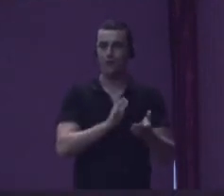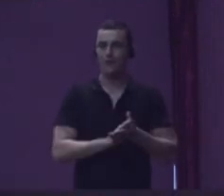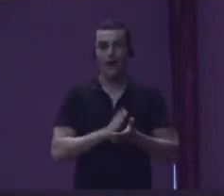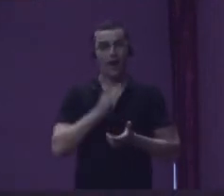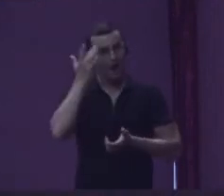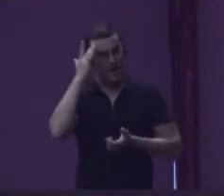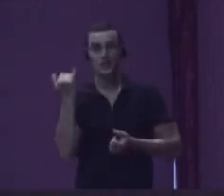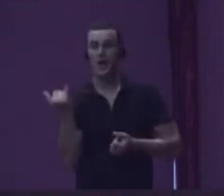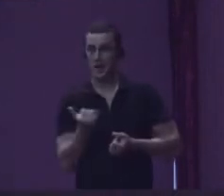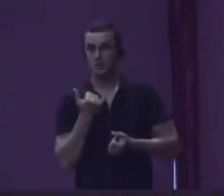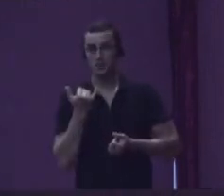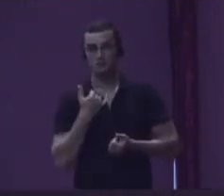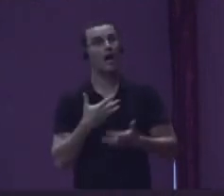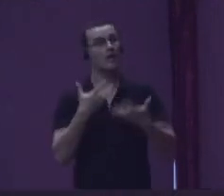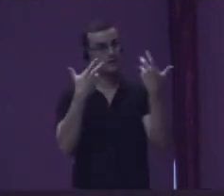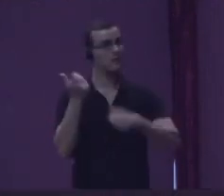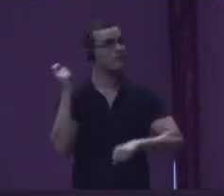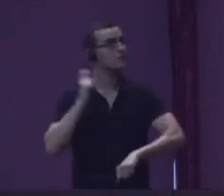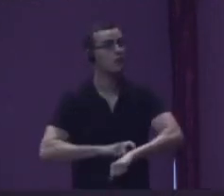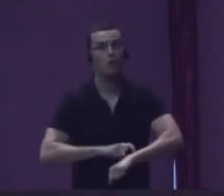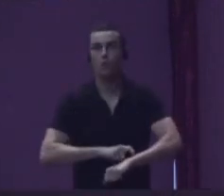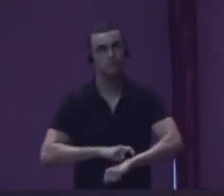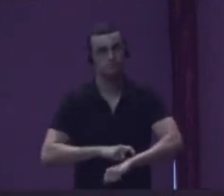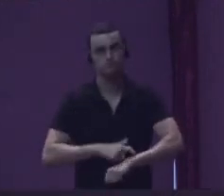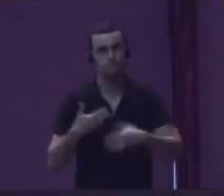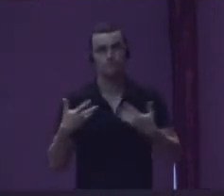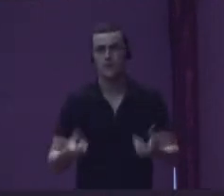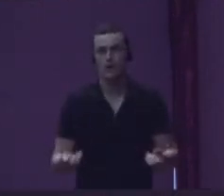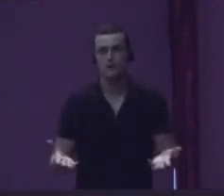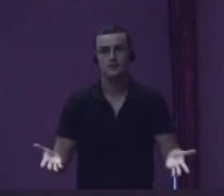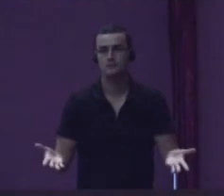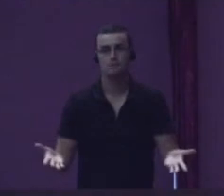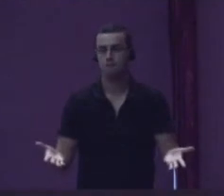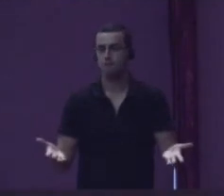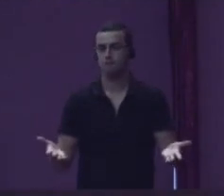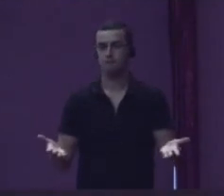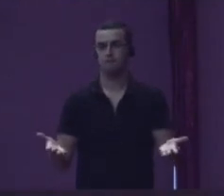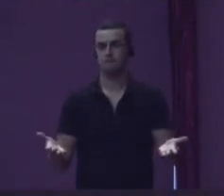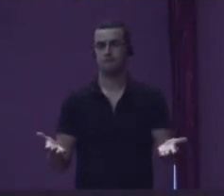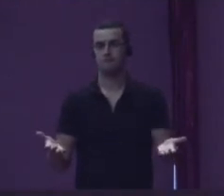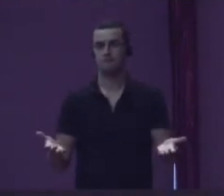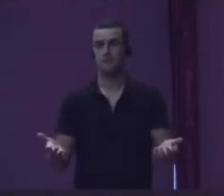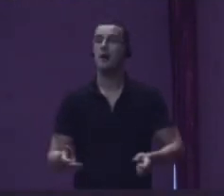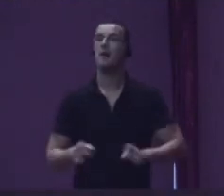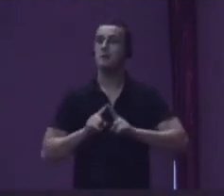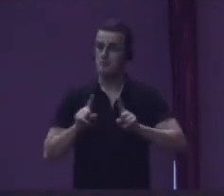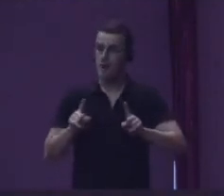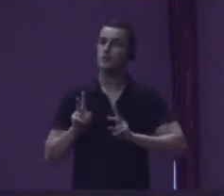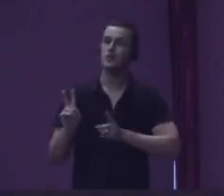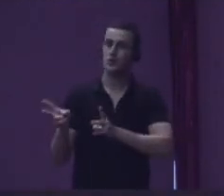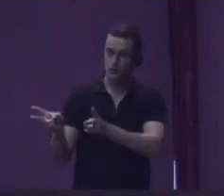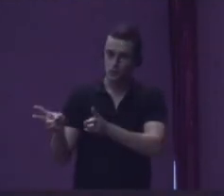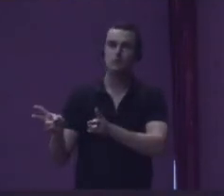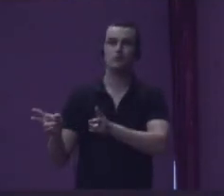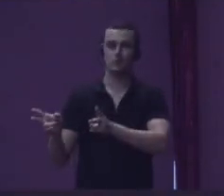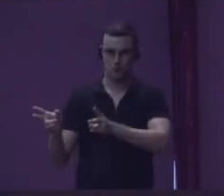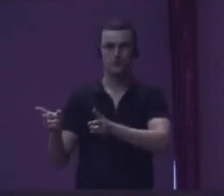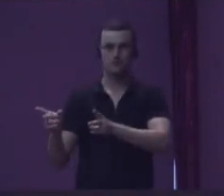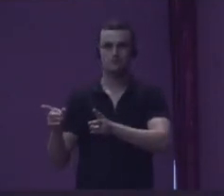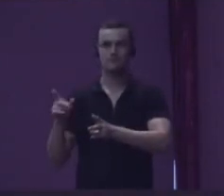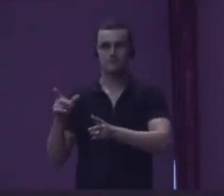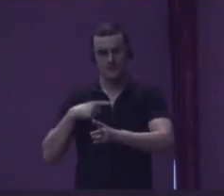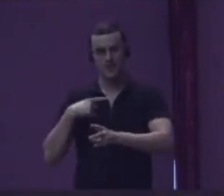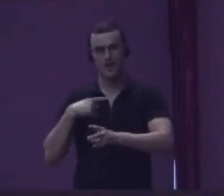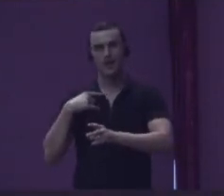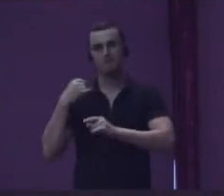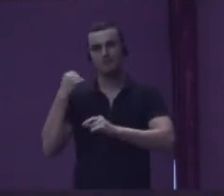without tossing out their own. And so there's a short-sightedness of the